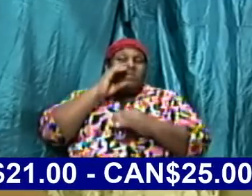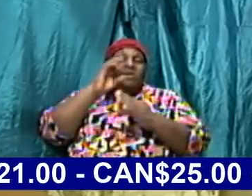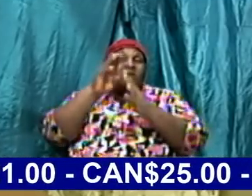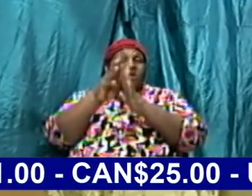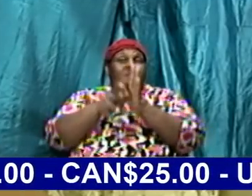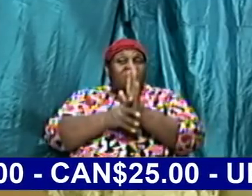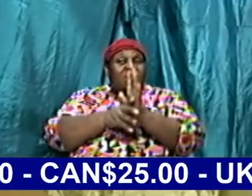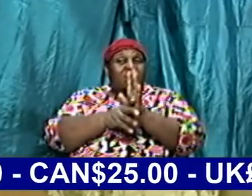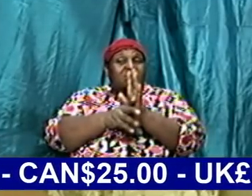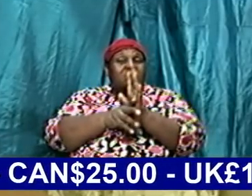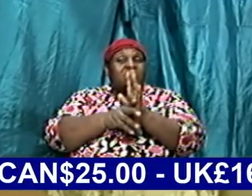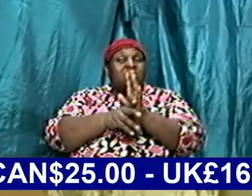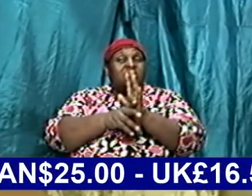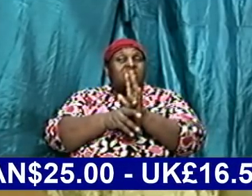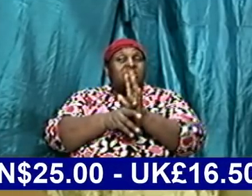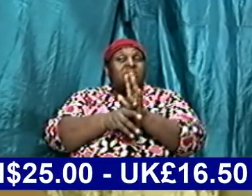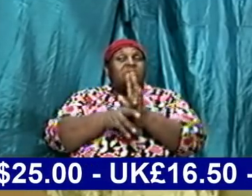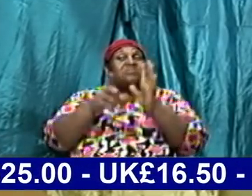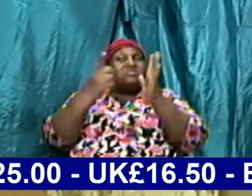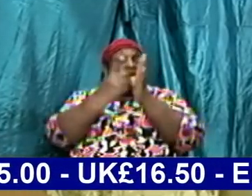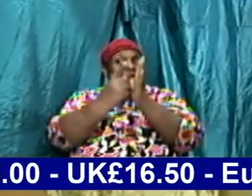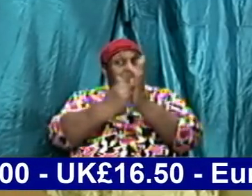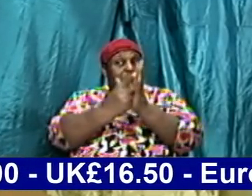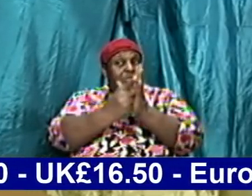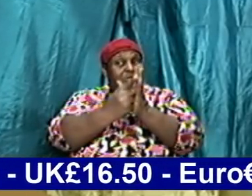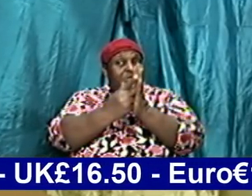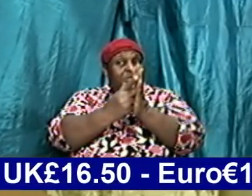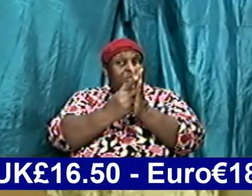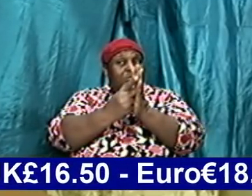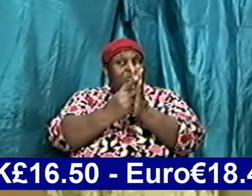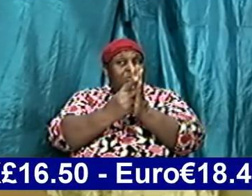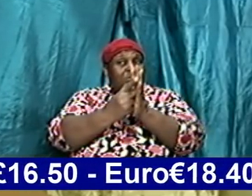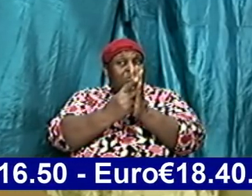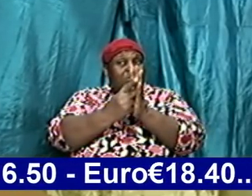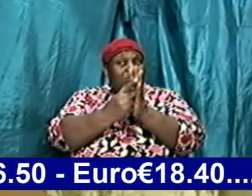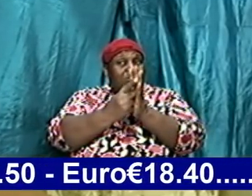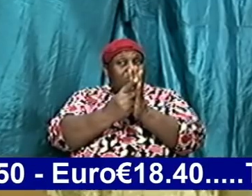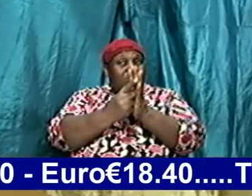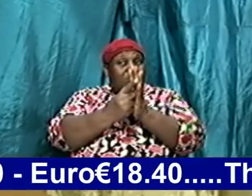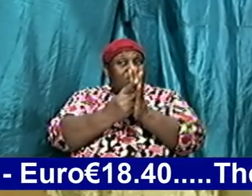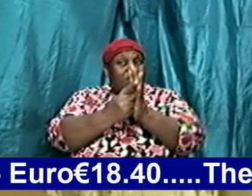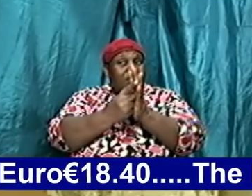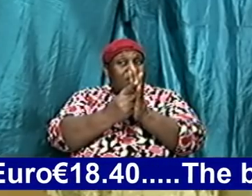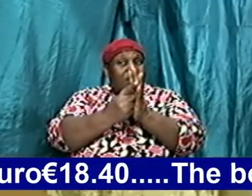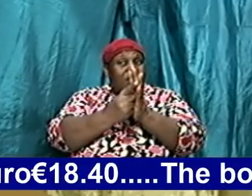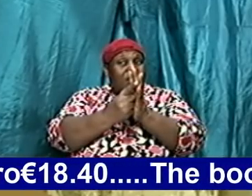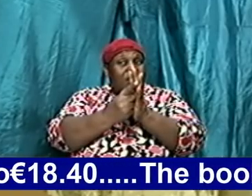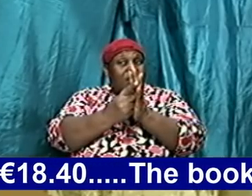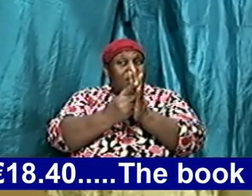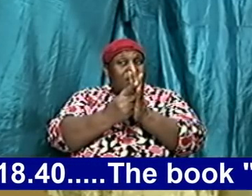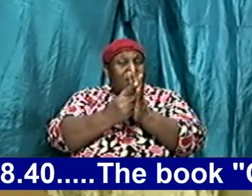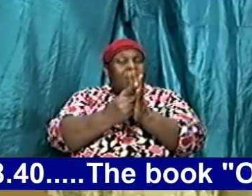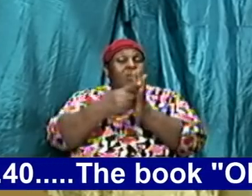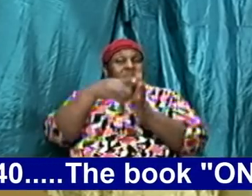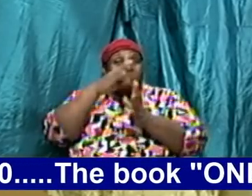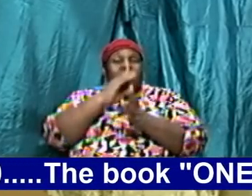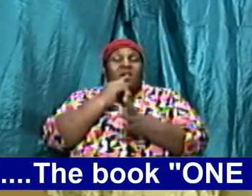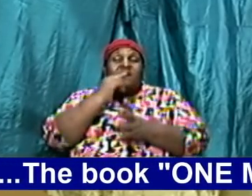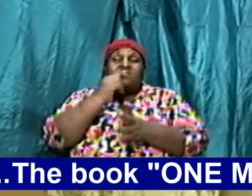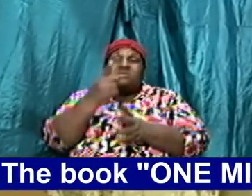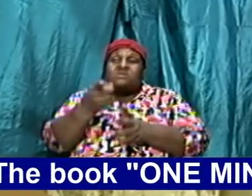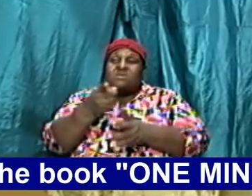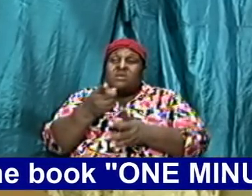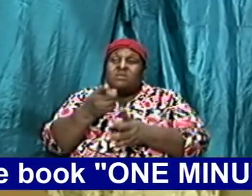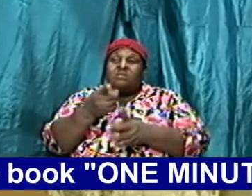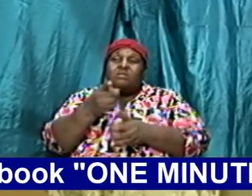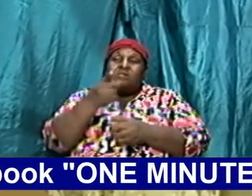you again that if Sabbath was a moral law, it could not have been broken. But God says you